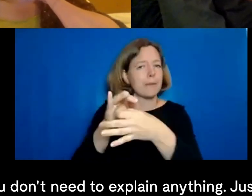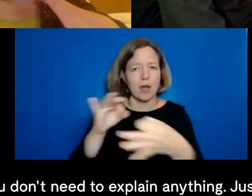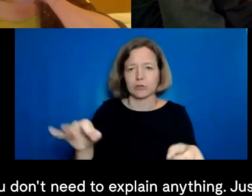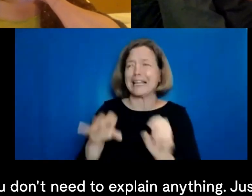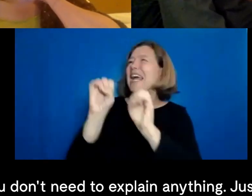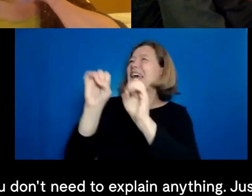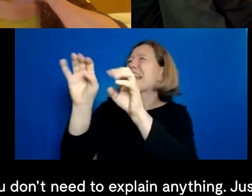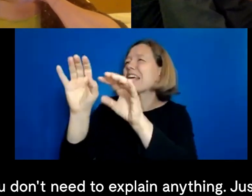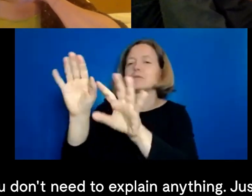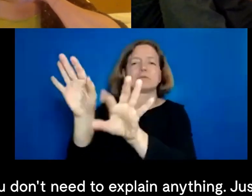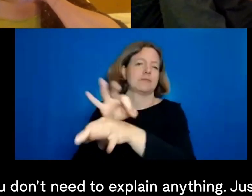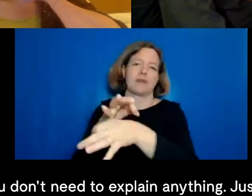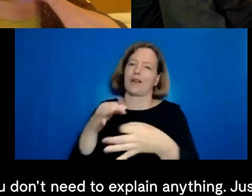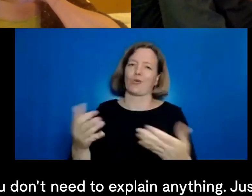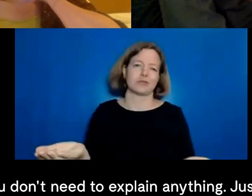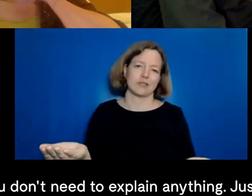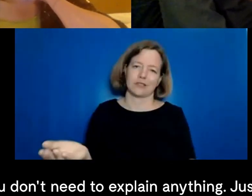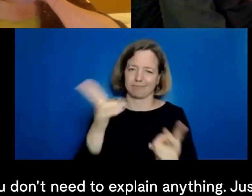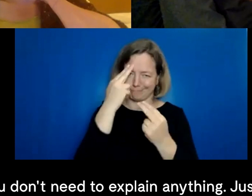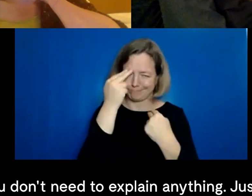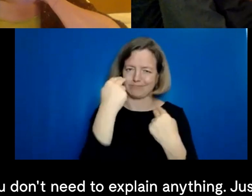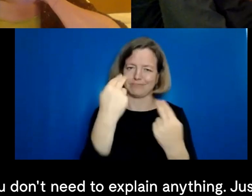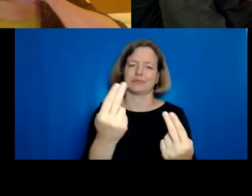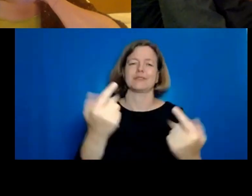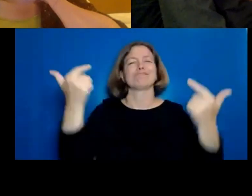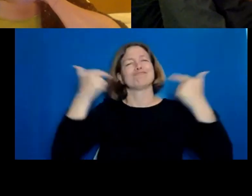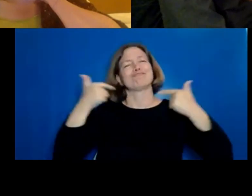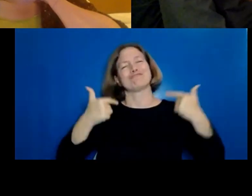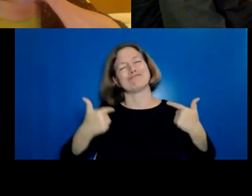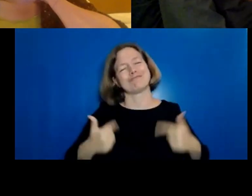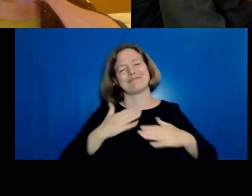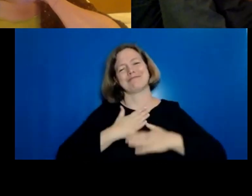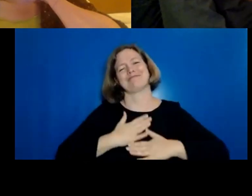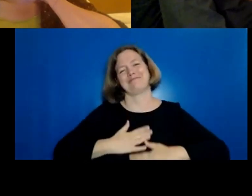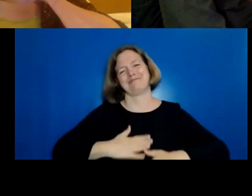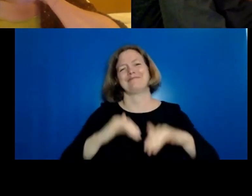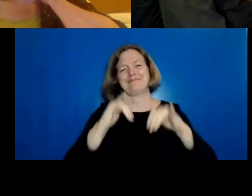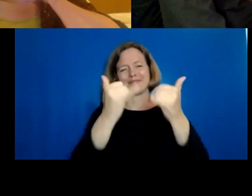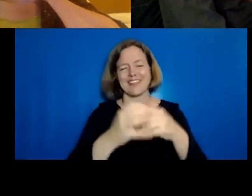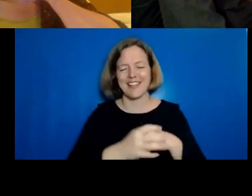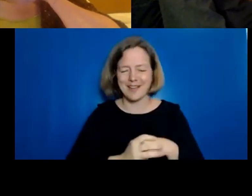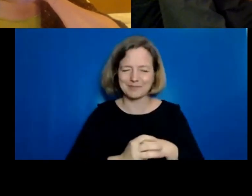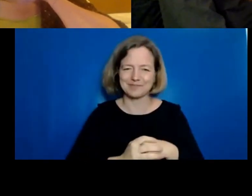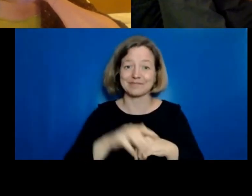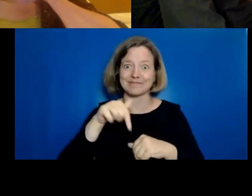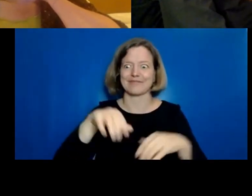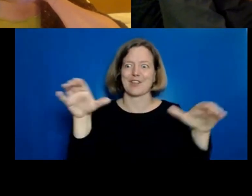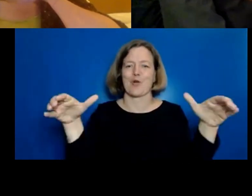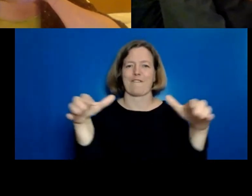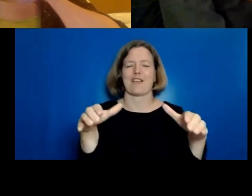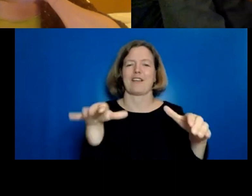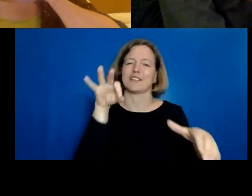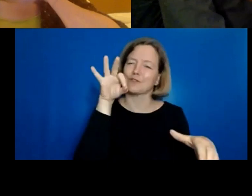anything. Just do what you need to take care of yourself. This space is for you. Take your